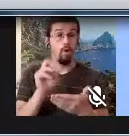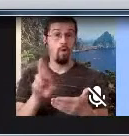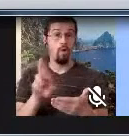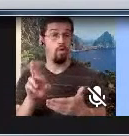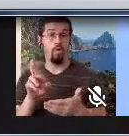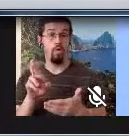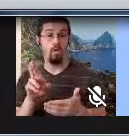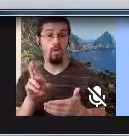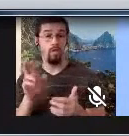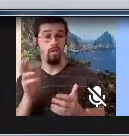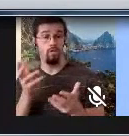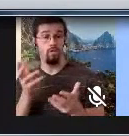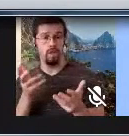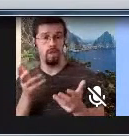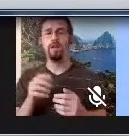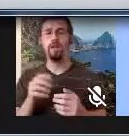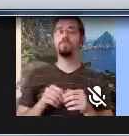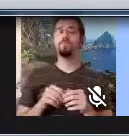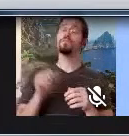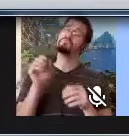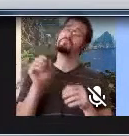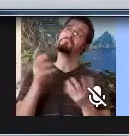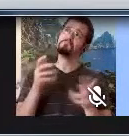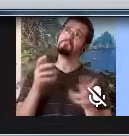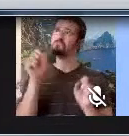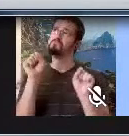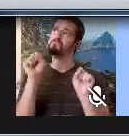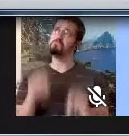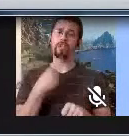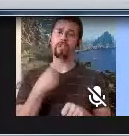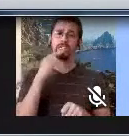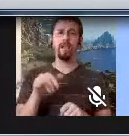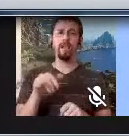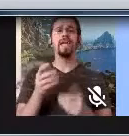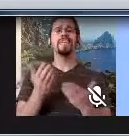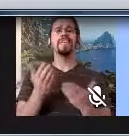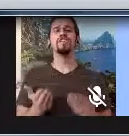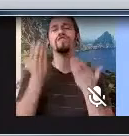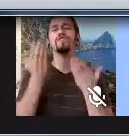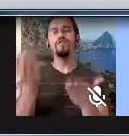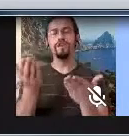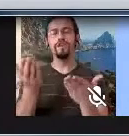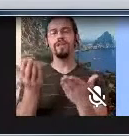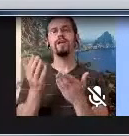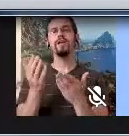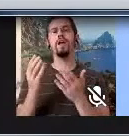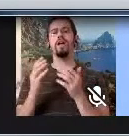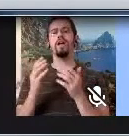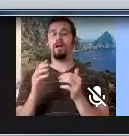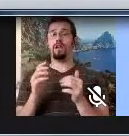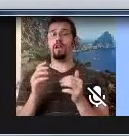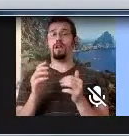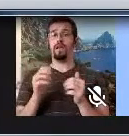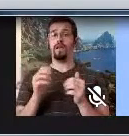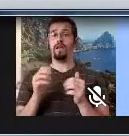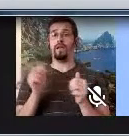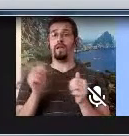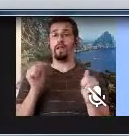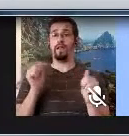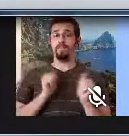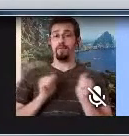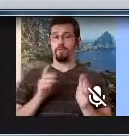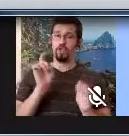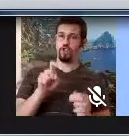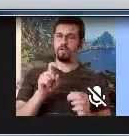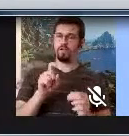Yeah, you could say. There's a suggestion that things should be a certain way, but because it